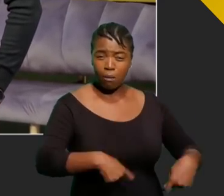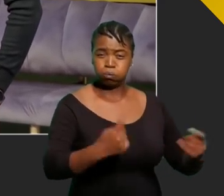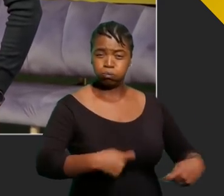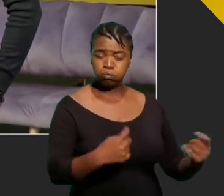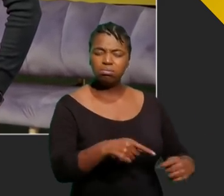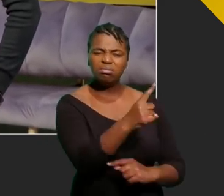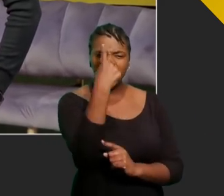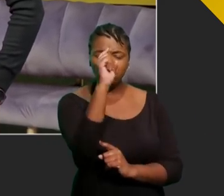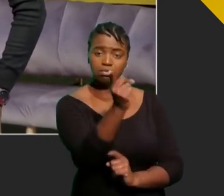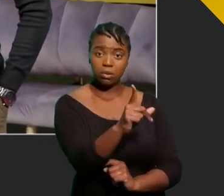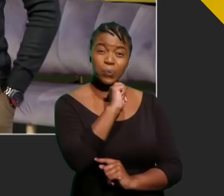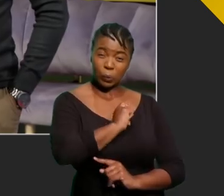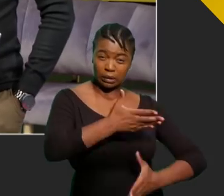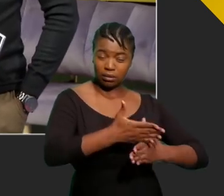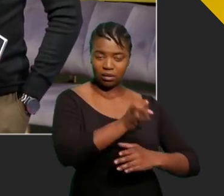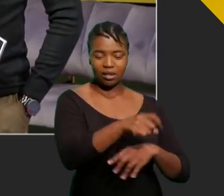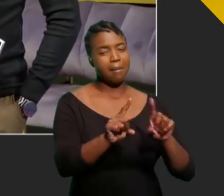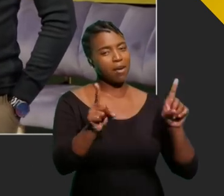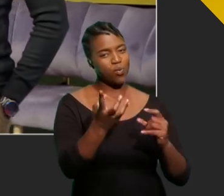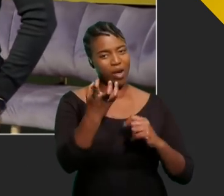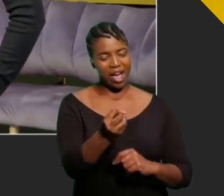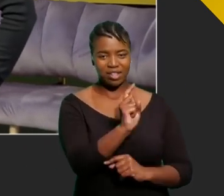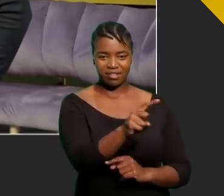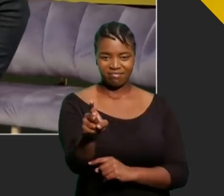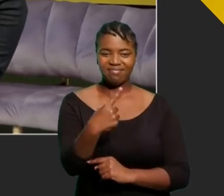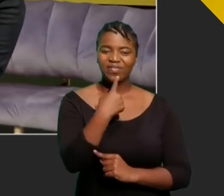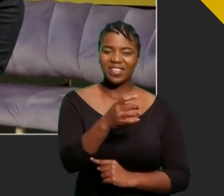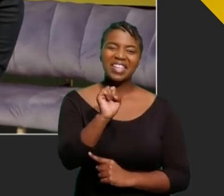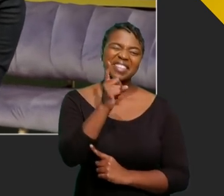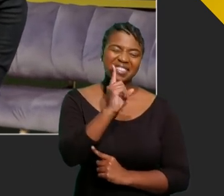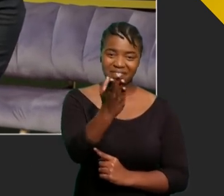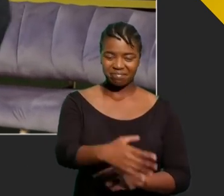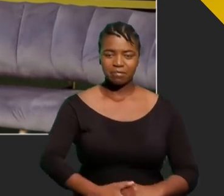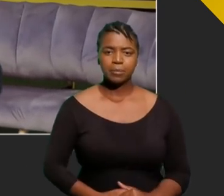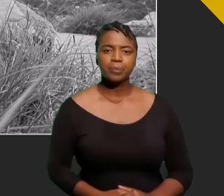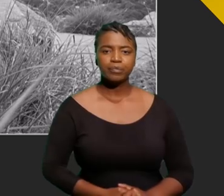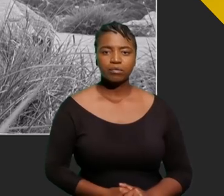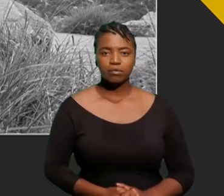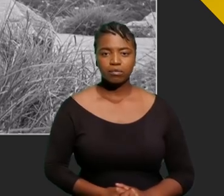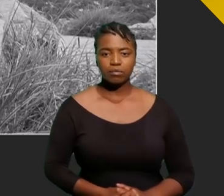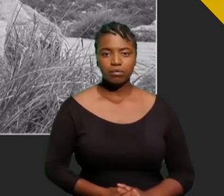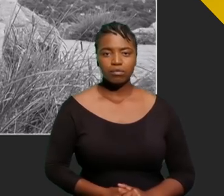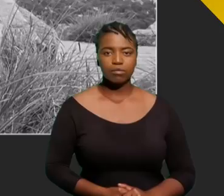are you thinking? But we've got Bukulu, and he's got something to say. Let's see what he had to say.